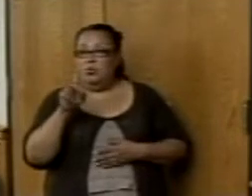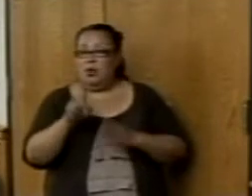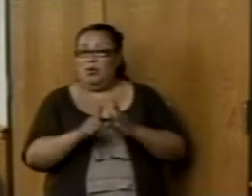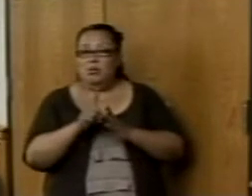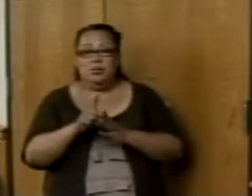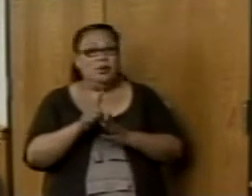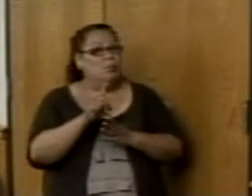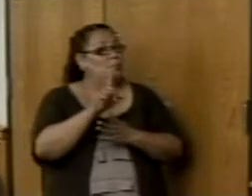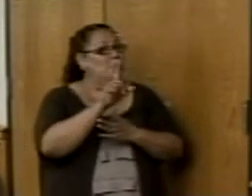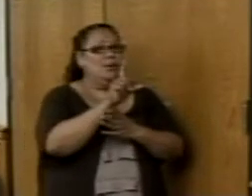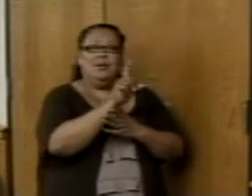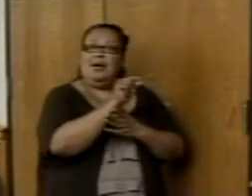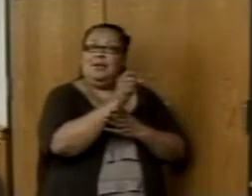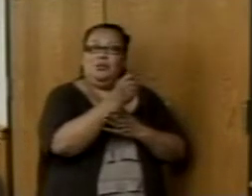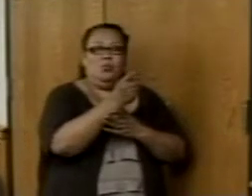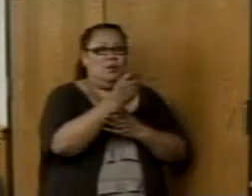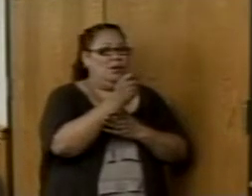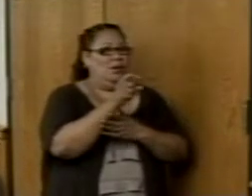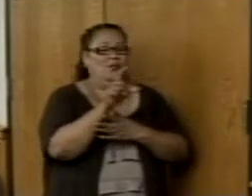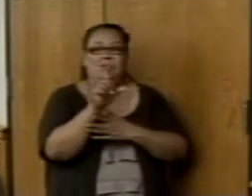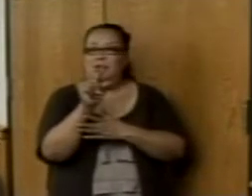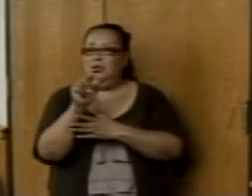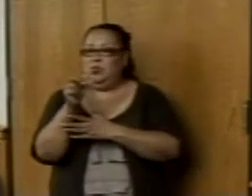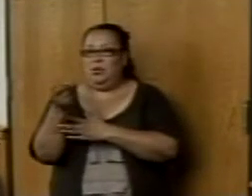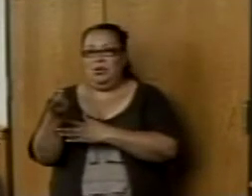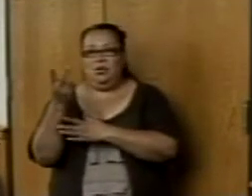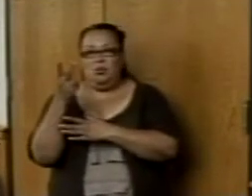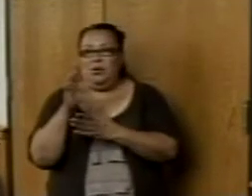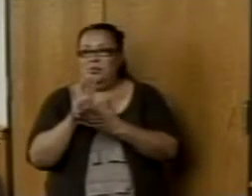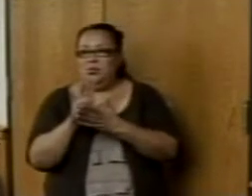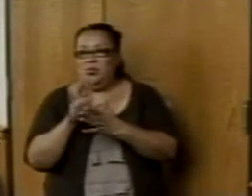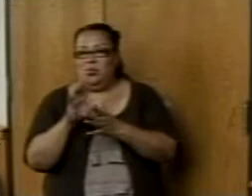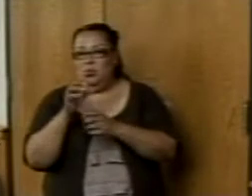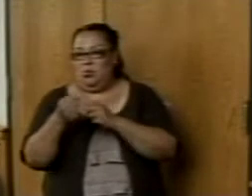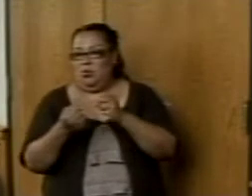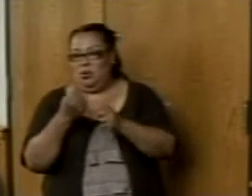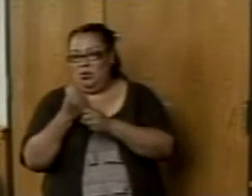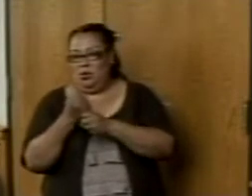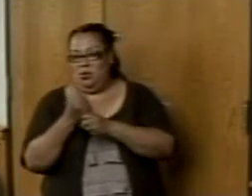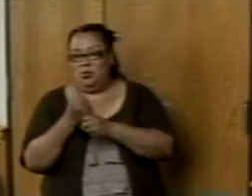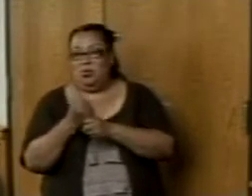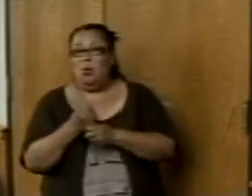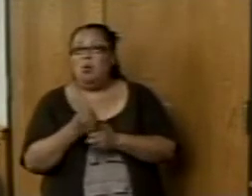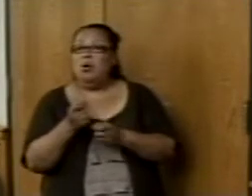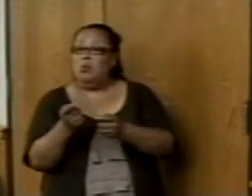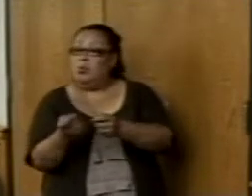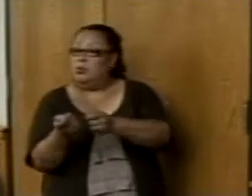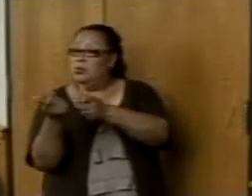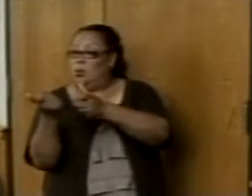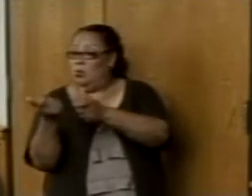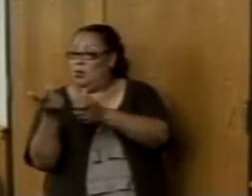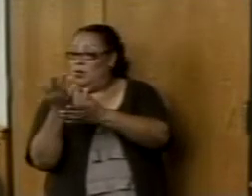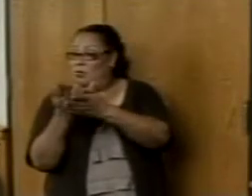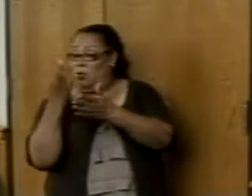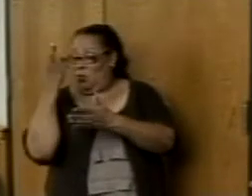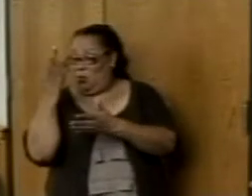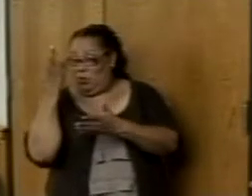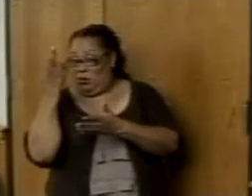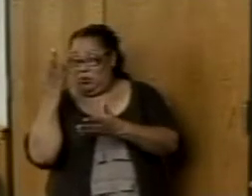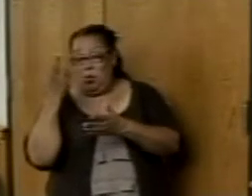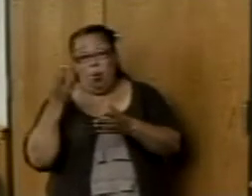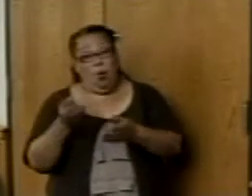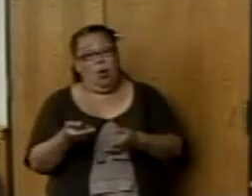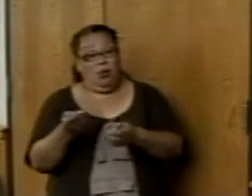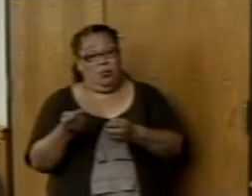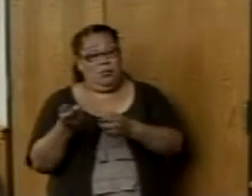the 2011-2012 school year. And so that must mean that it was left out for a reason. Or, in the alternative, it was